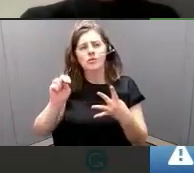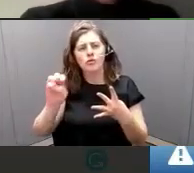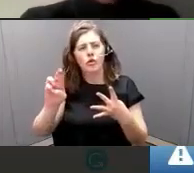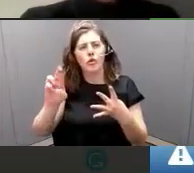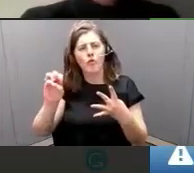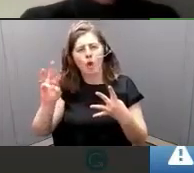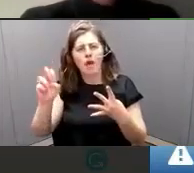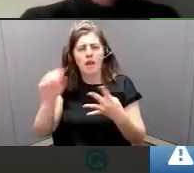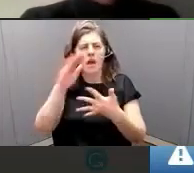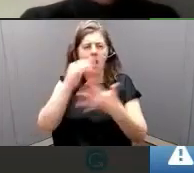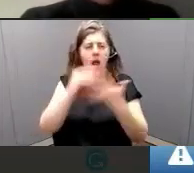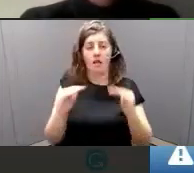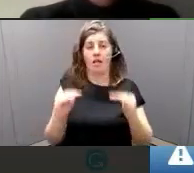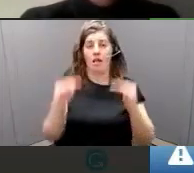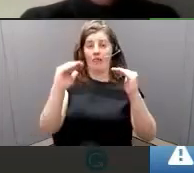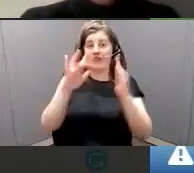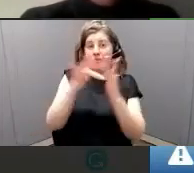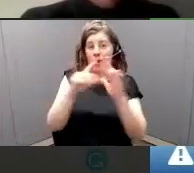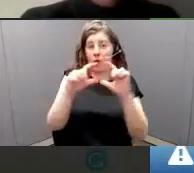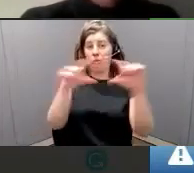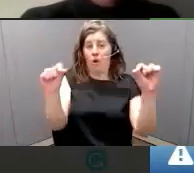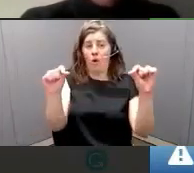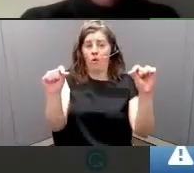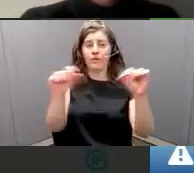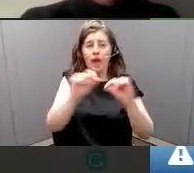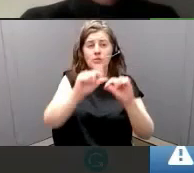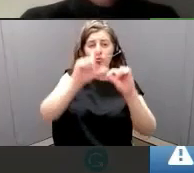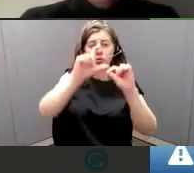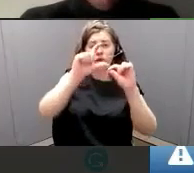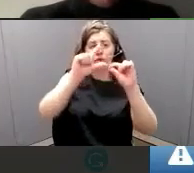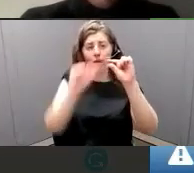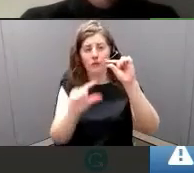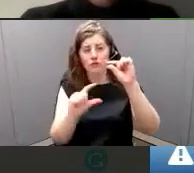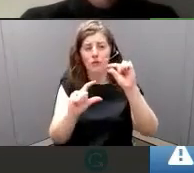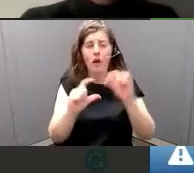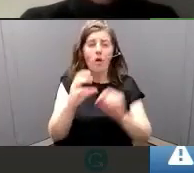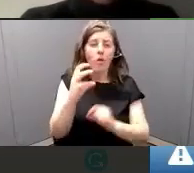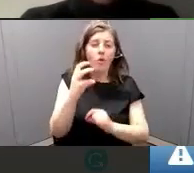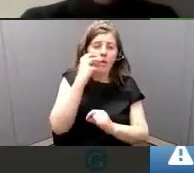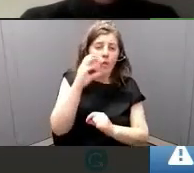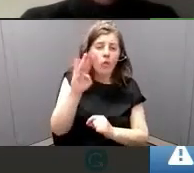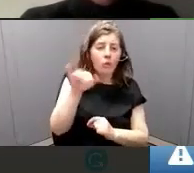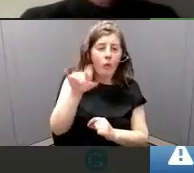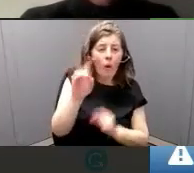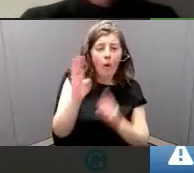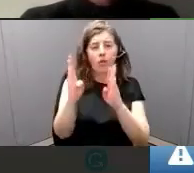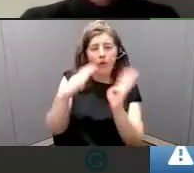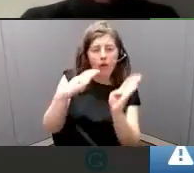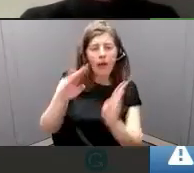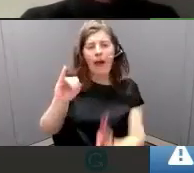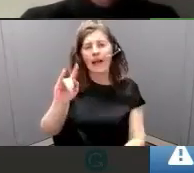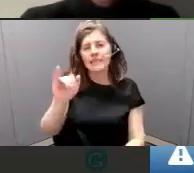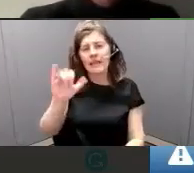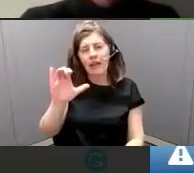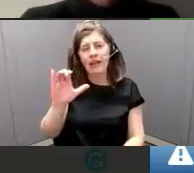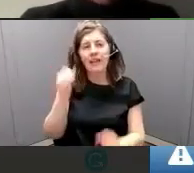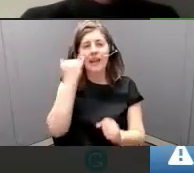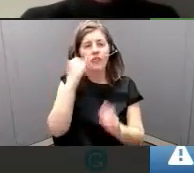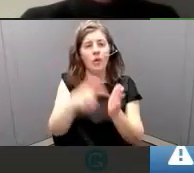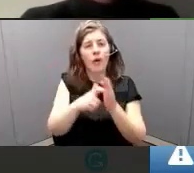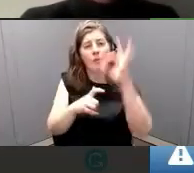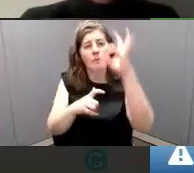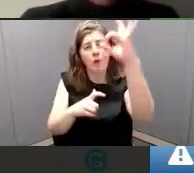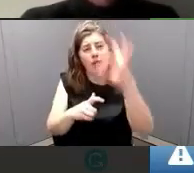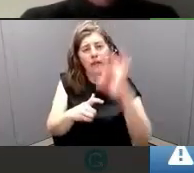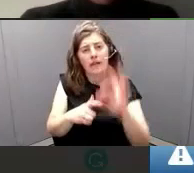middle row is all about your superscripts and subscripts, your bolds and italics. your bullet points, your numbered